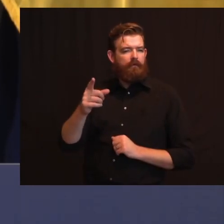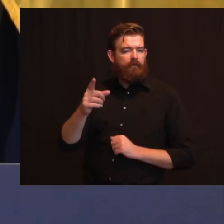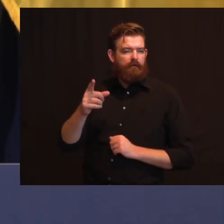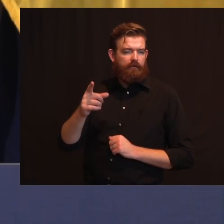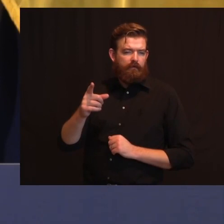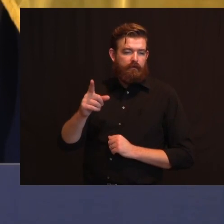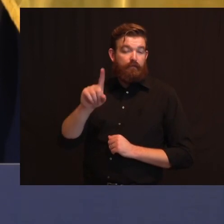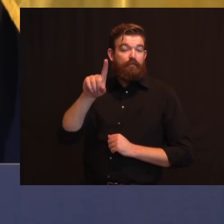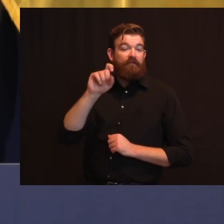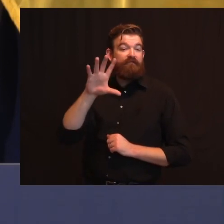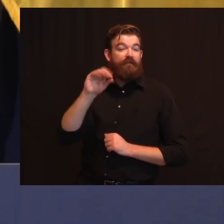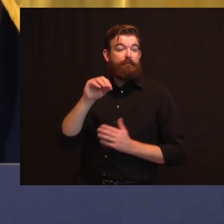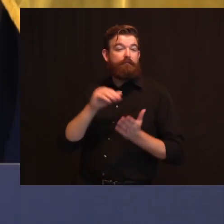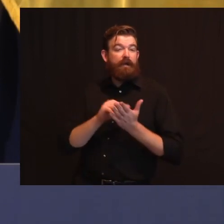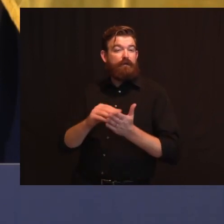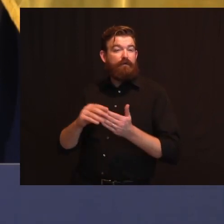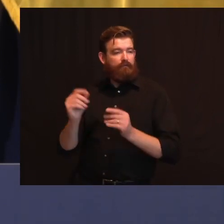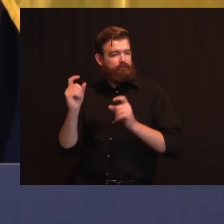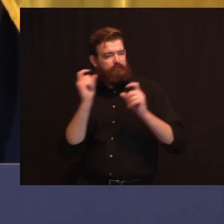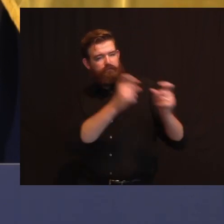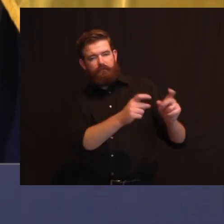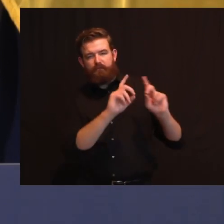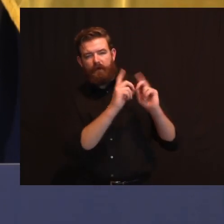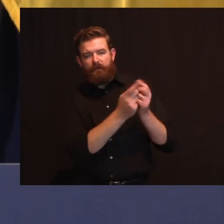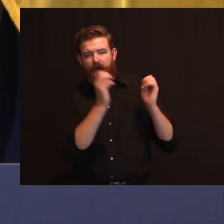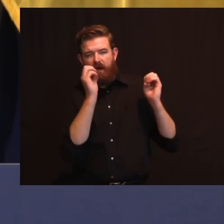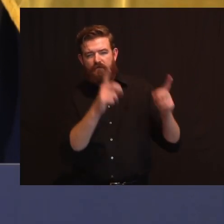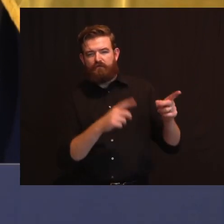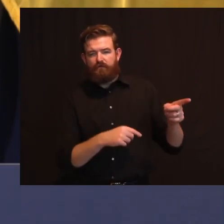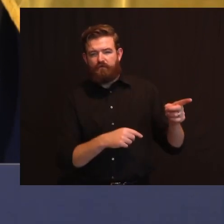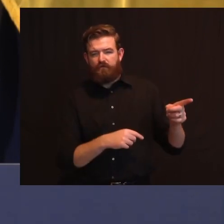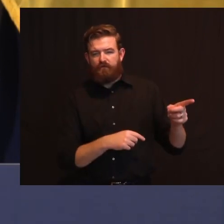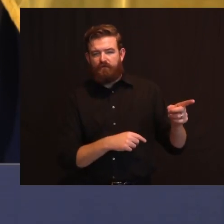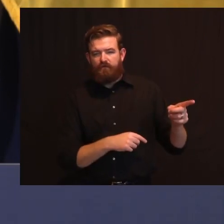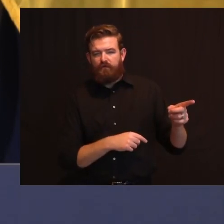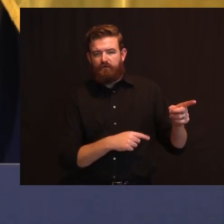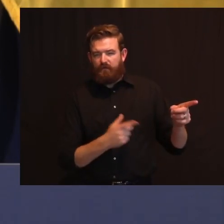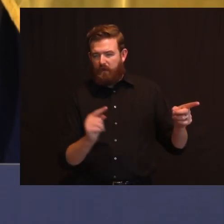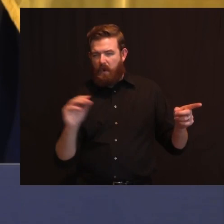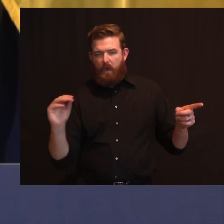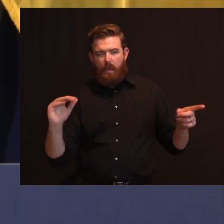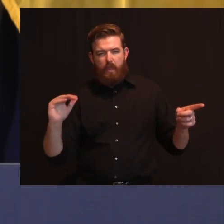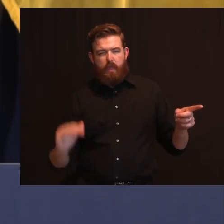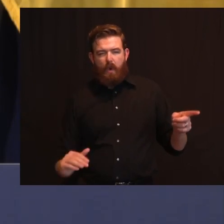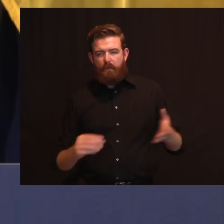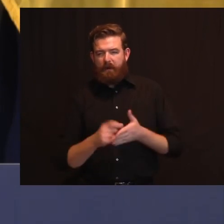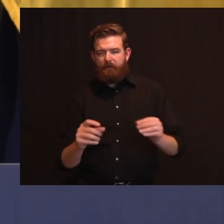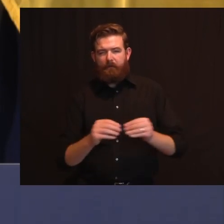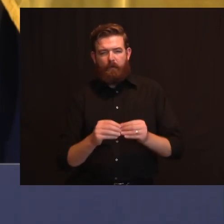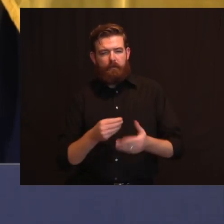that characterization? And do you know the number of positive tests in schools? And if so, are you going to make it public?